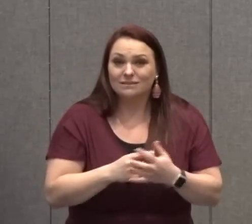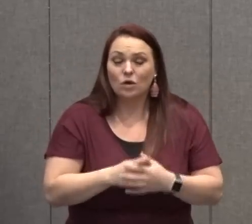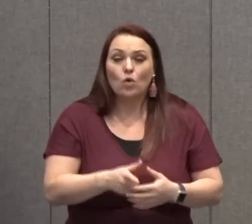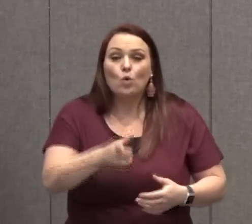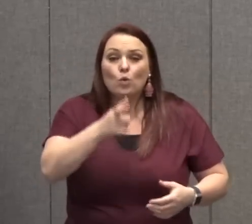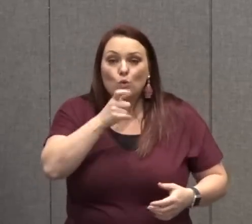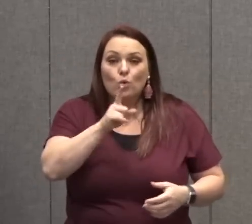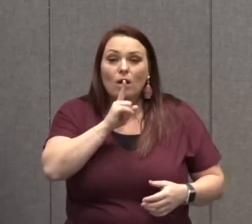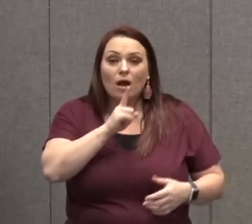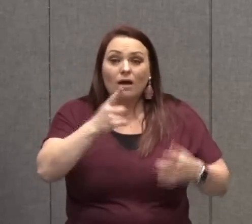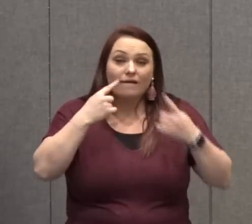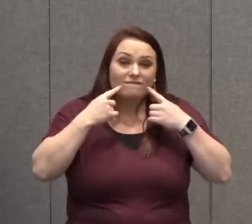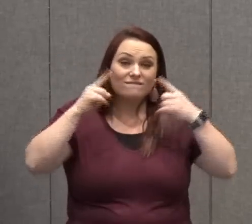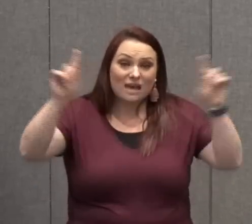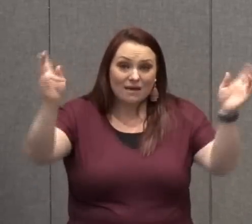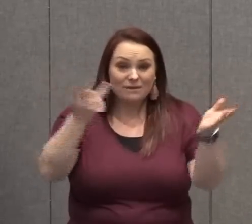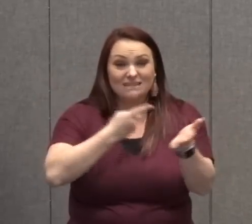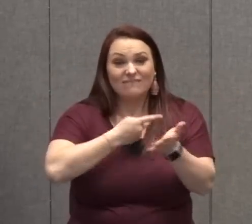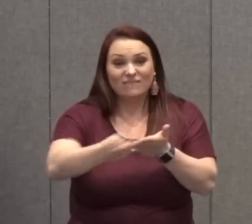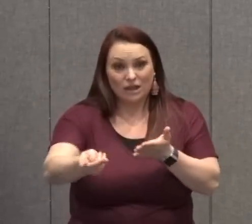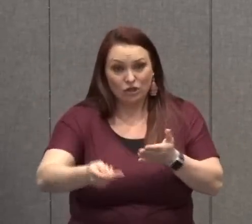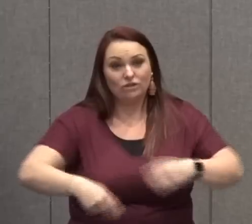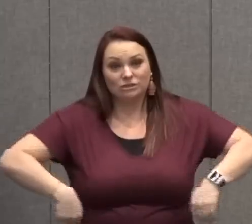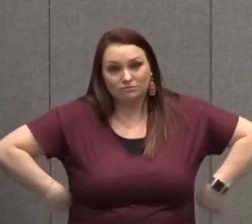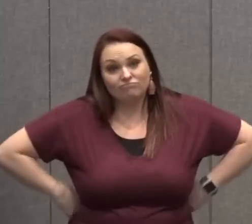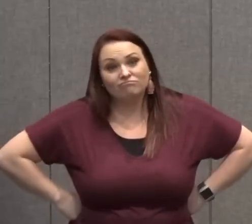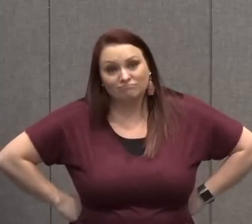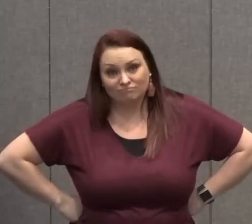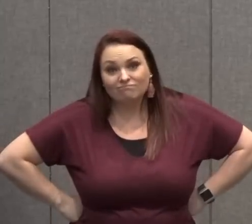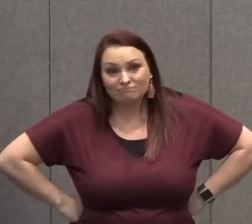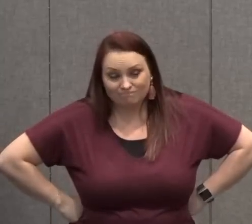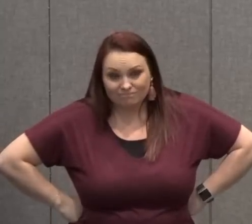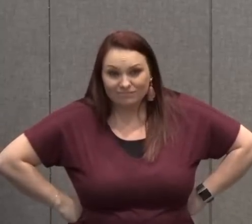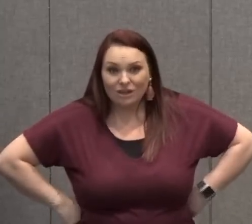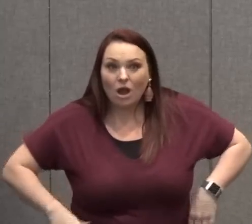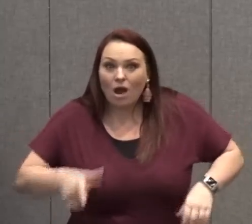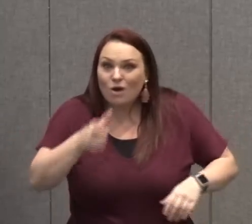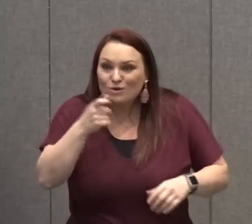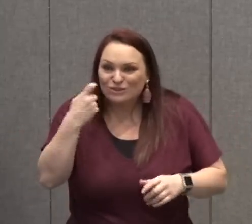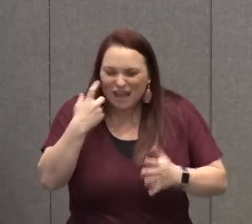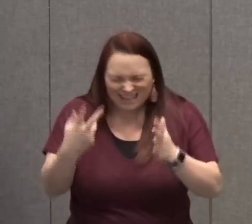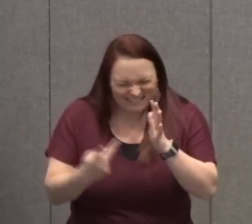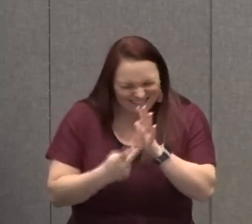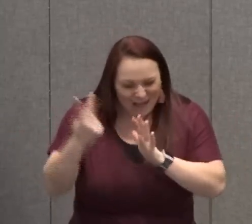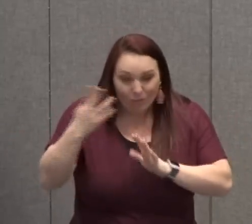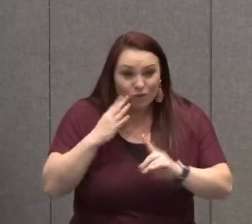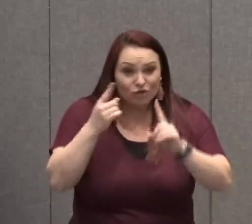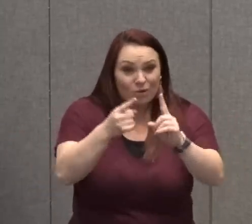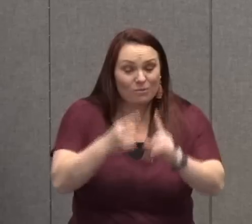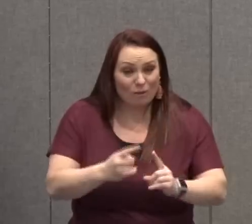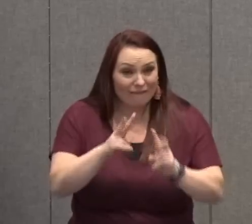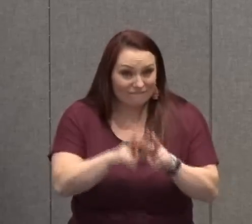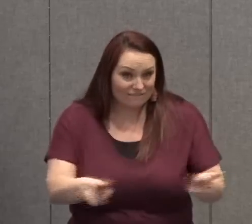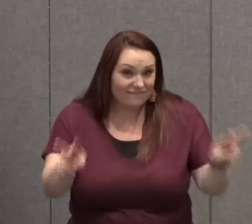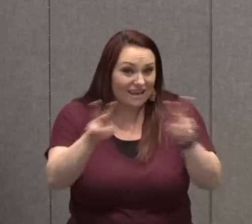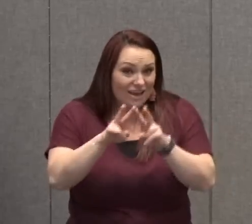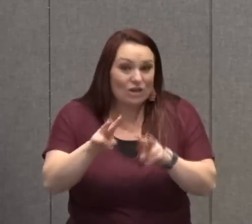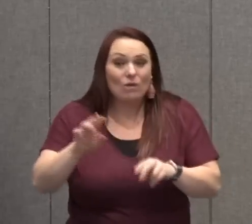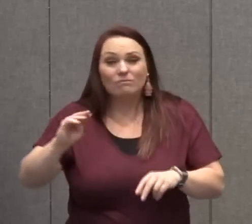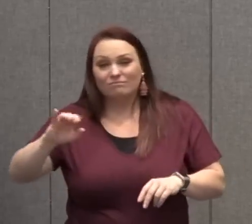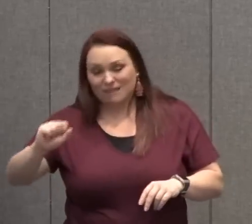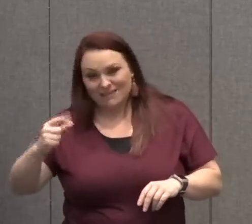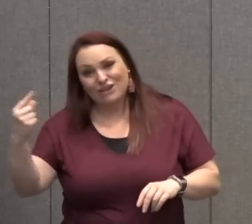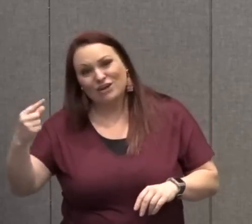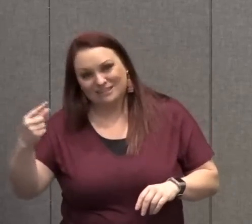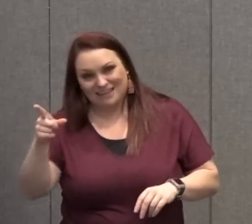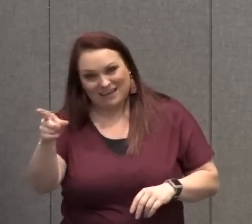are famous failures that we discussed who just doubled their point value Ms. Garcia did